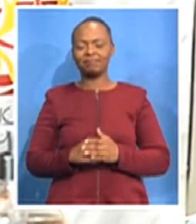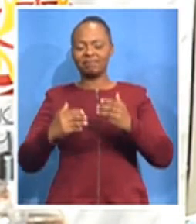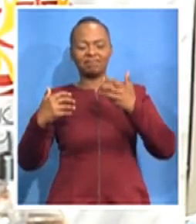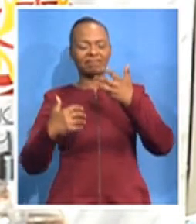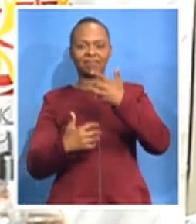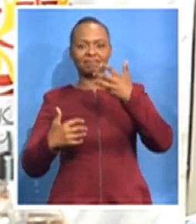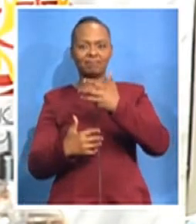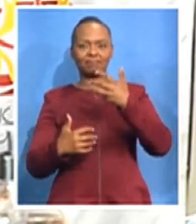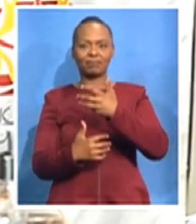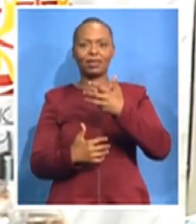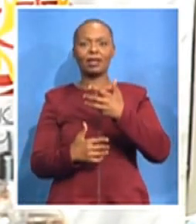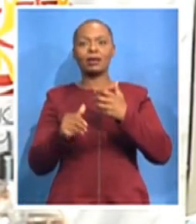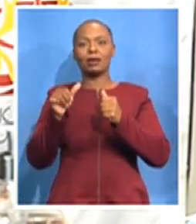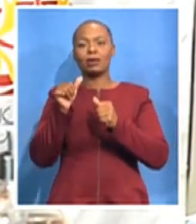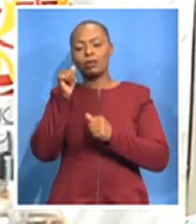hospital.